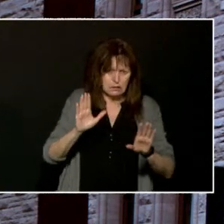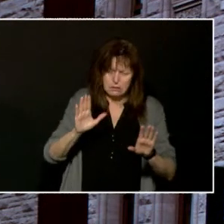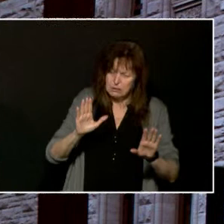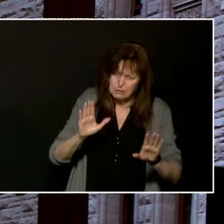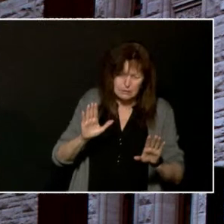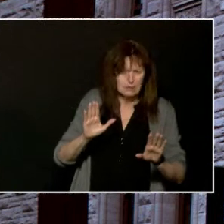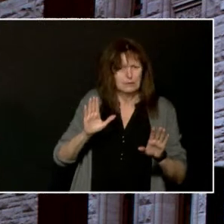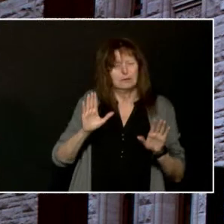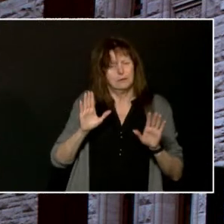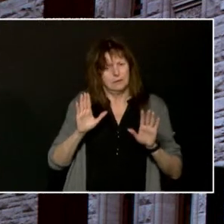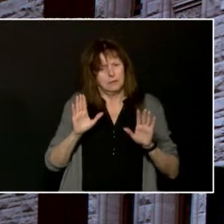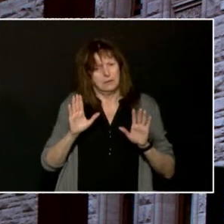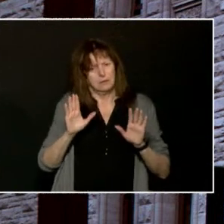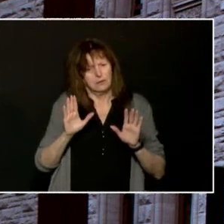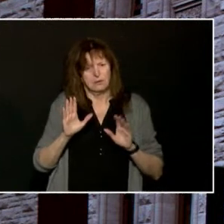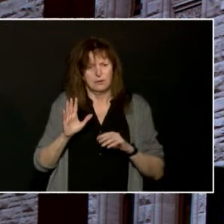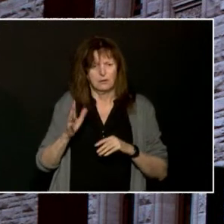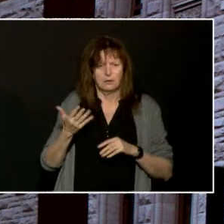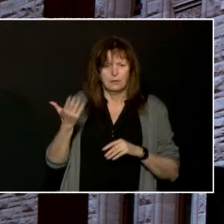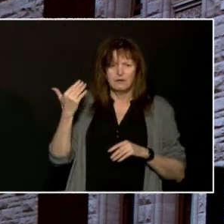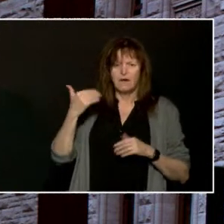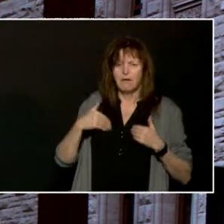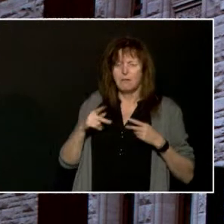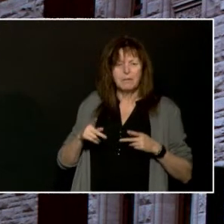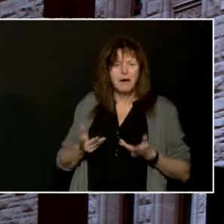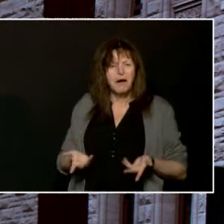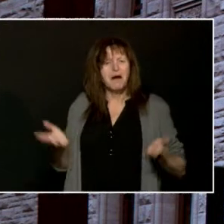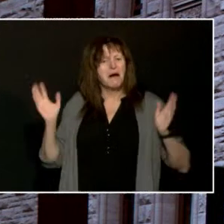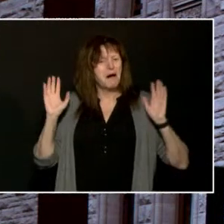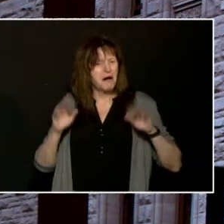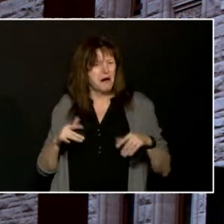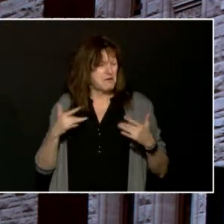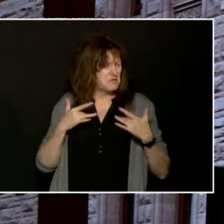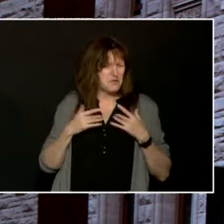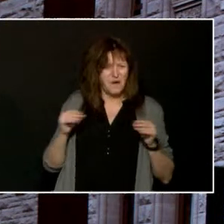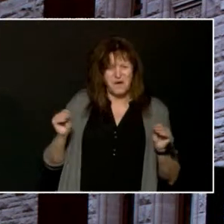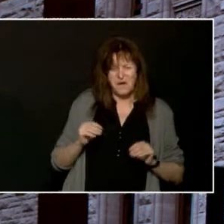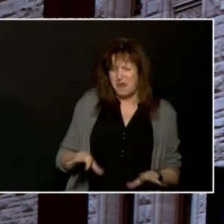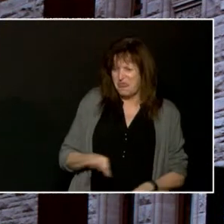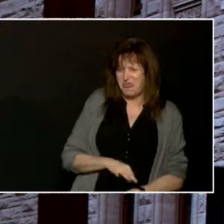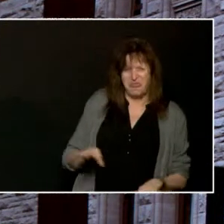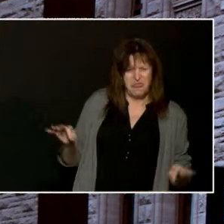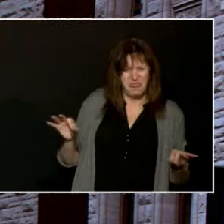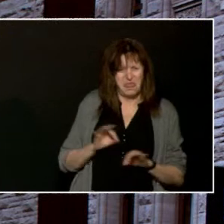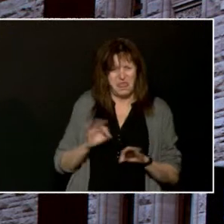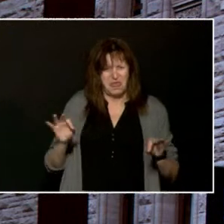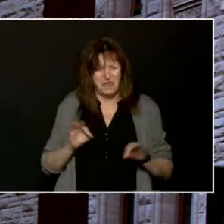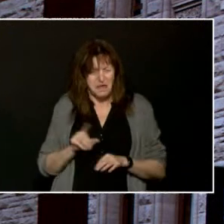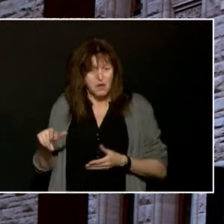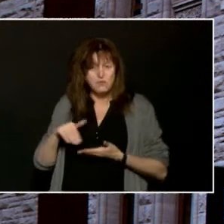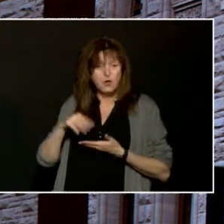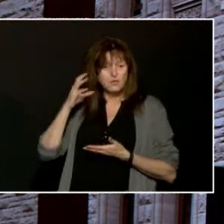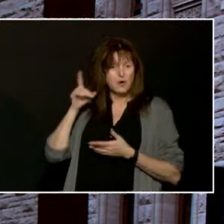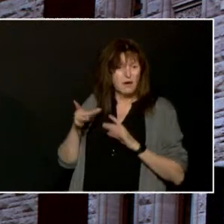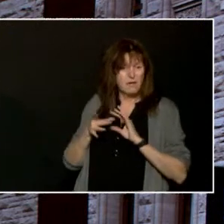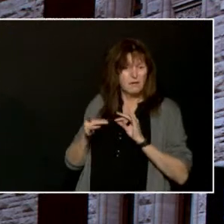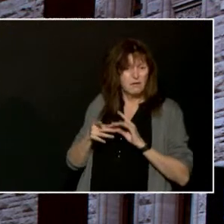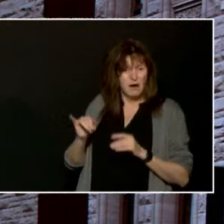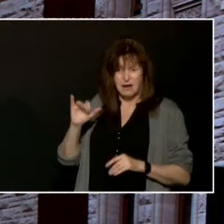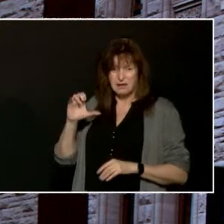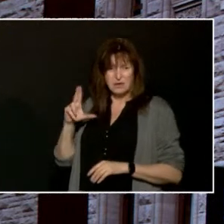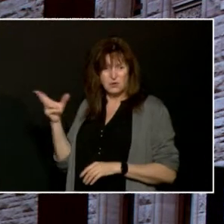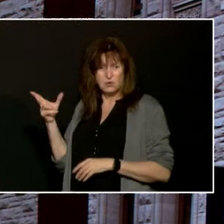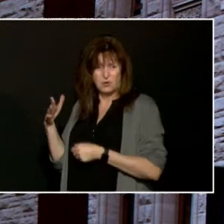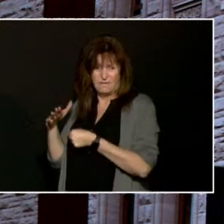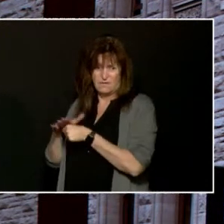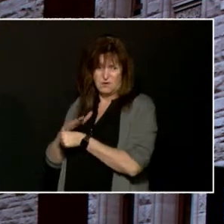people younger have felt they had less concern about it. As Dr. Brown's alluding to, our ICU numbers and that are now filled with a lot more people younger